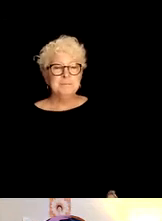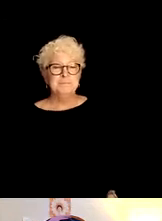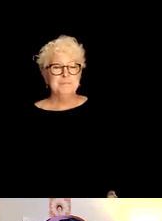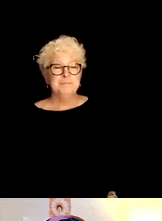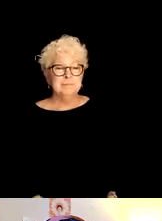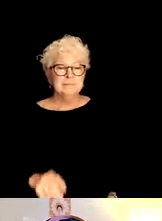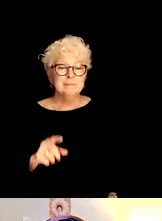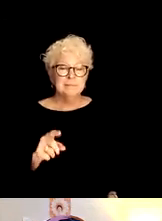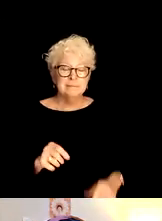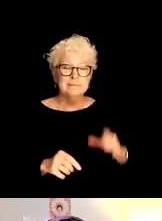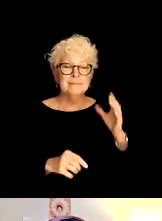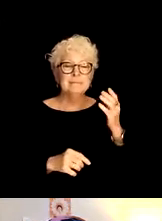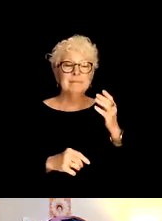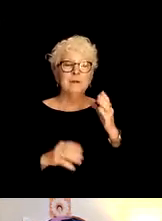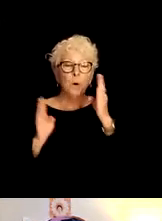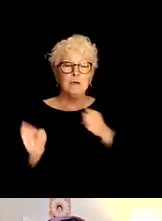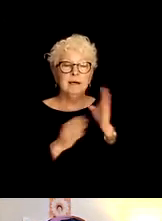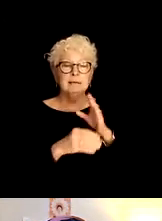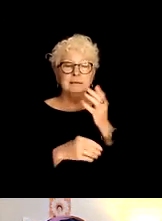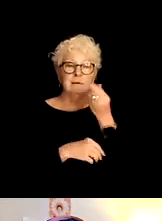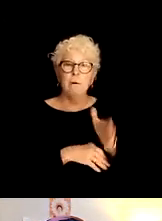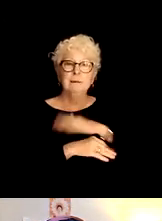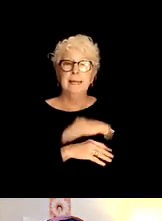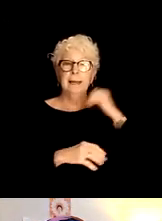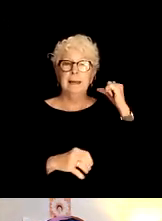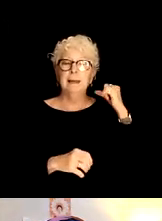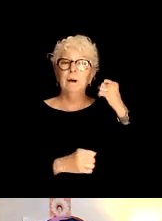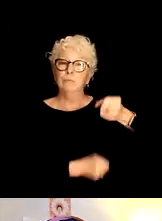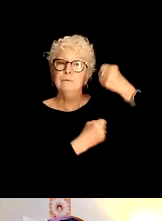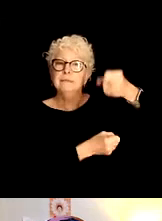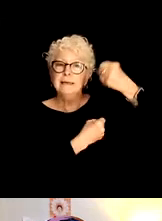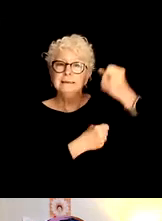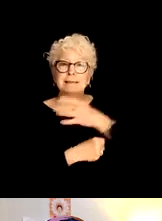both organizing a day of protests as well as organizing individual protests.